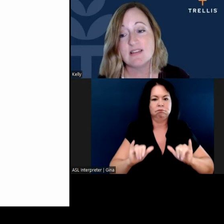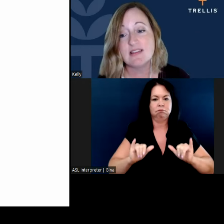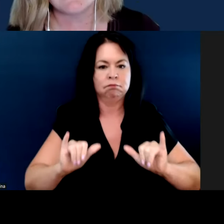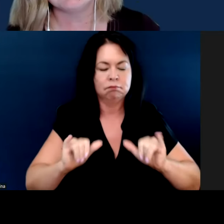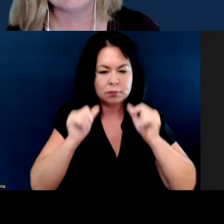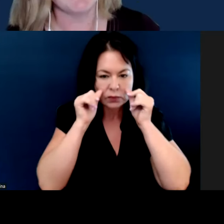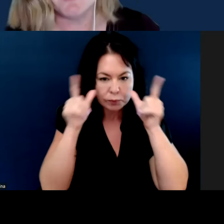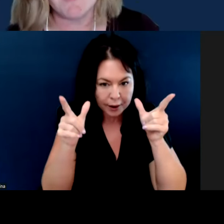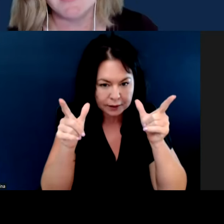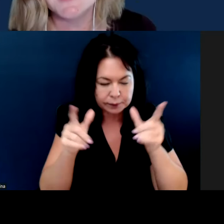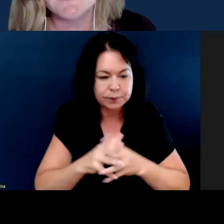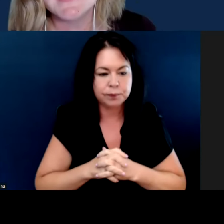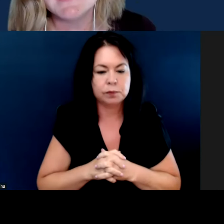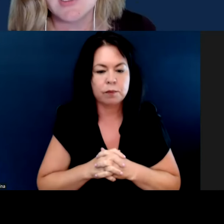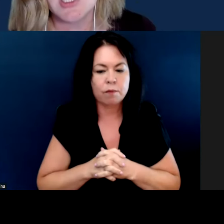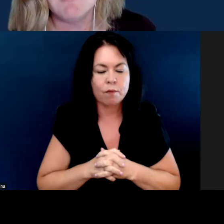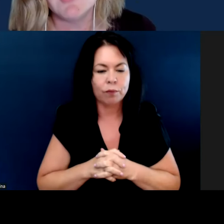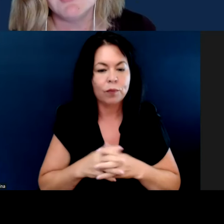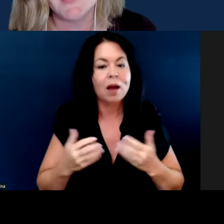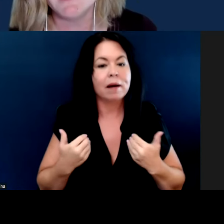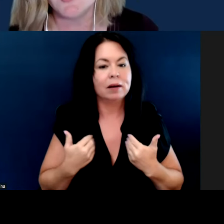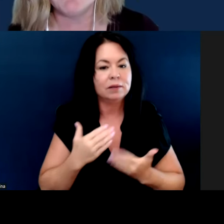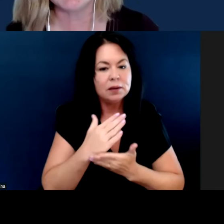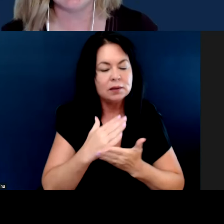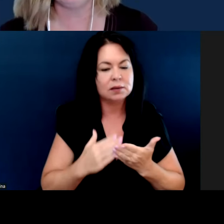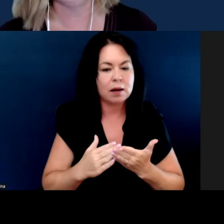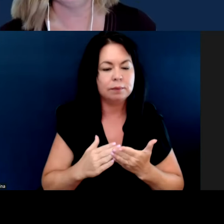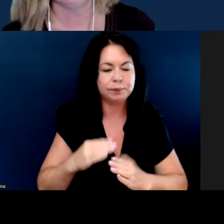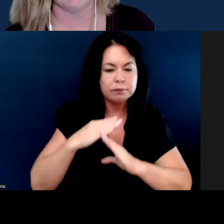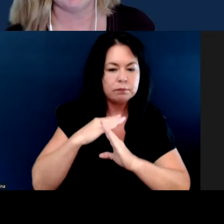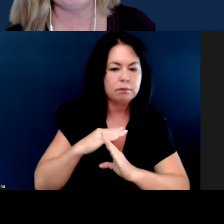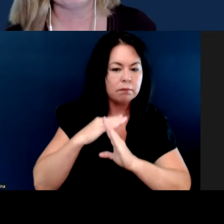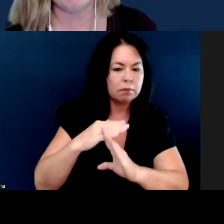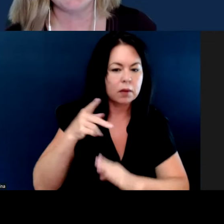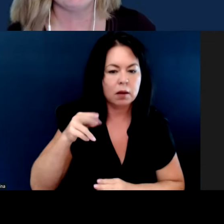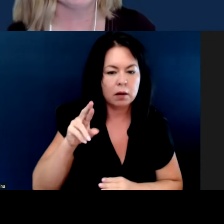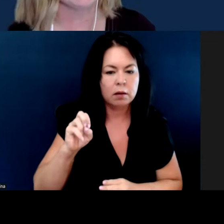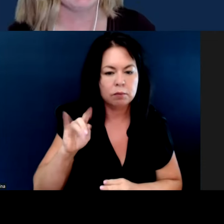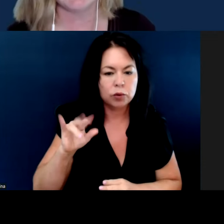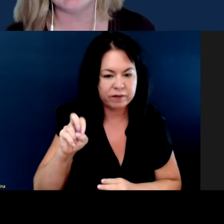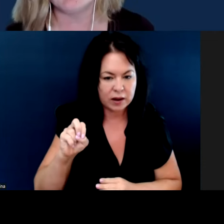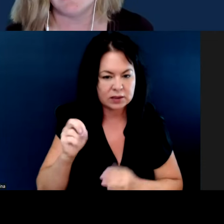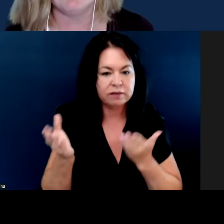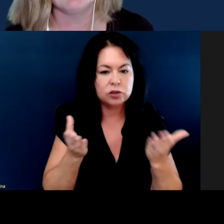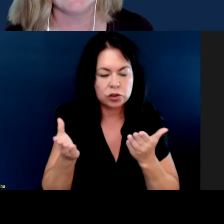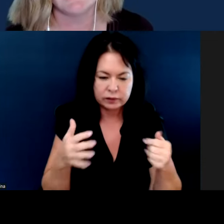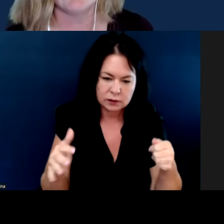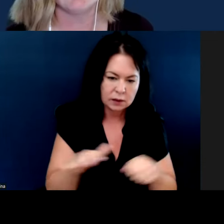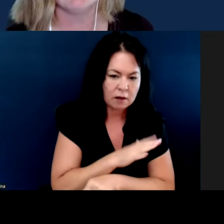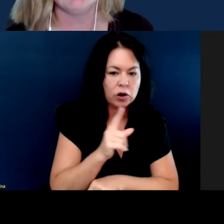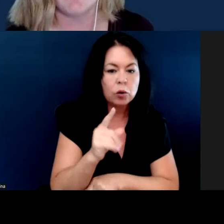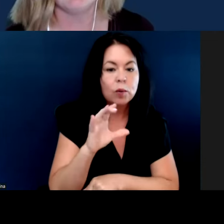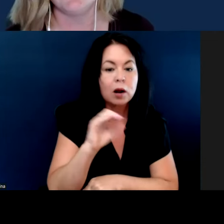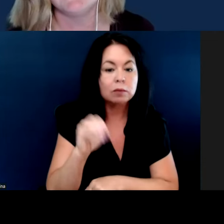So some preventative services are covered right at 100%, but they do have stipulations around like